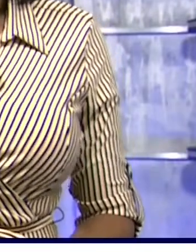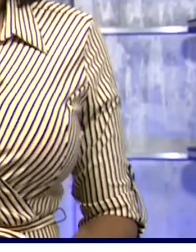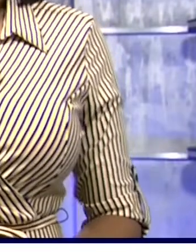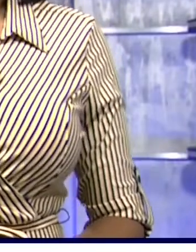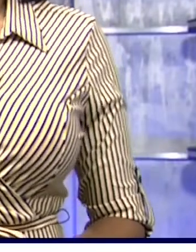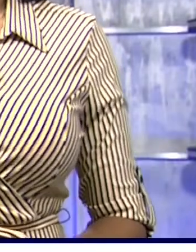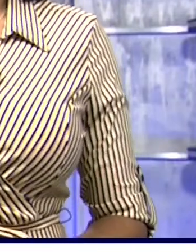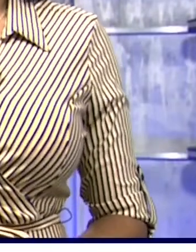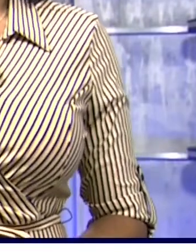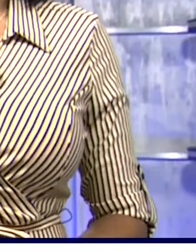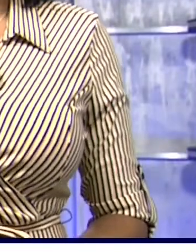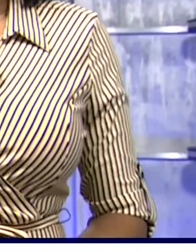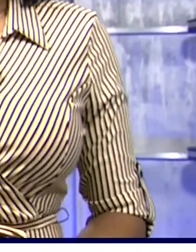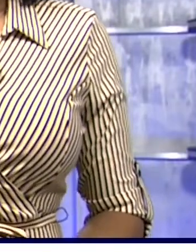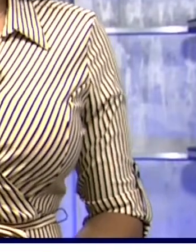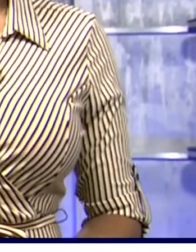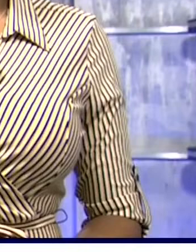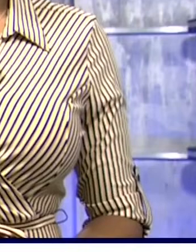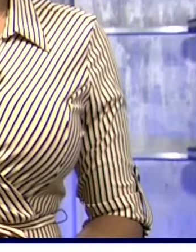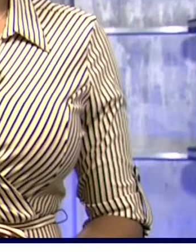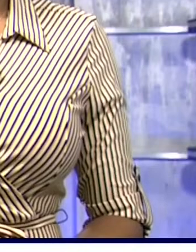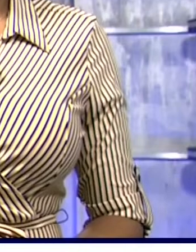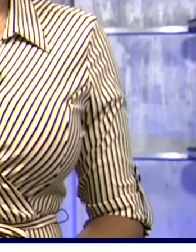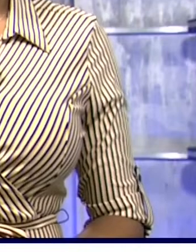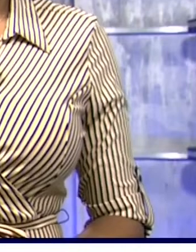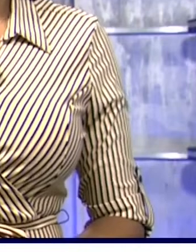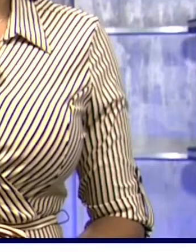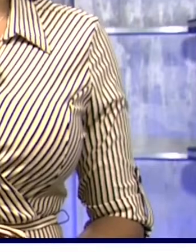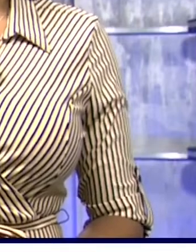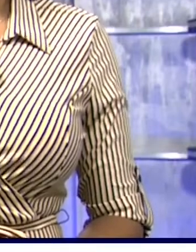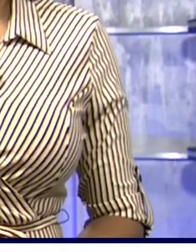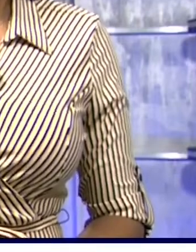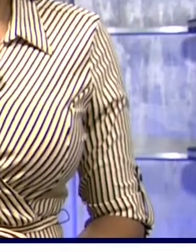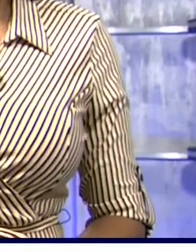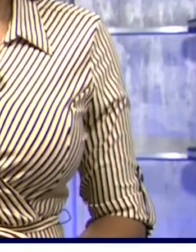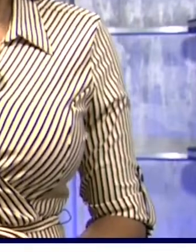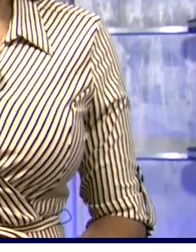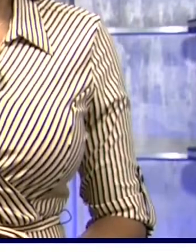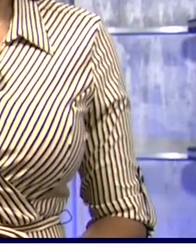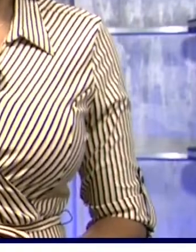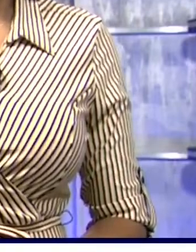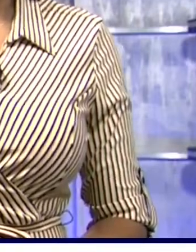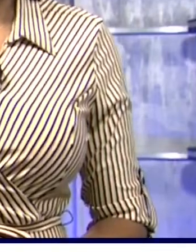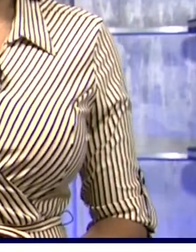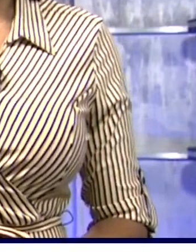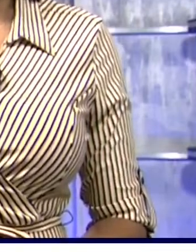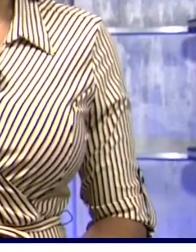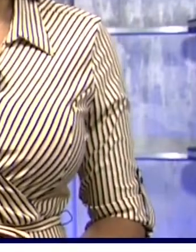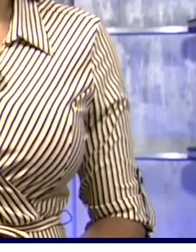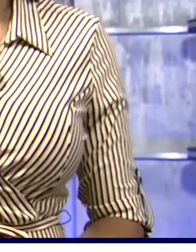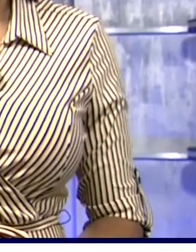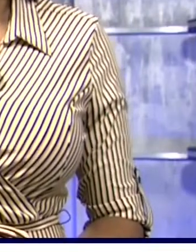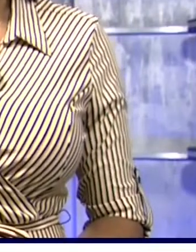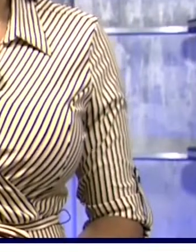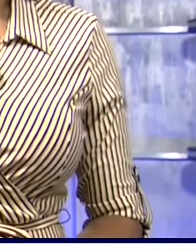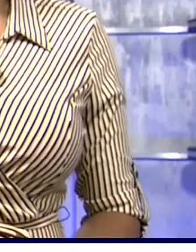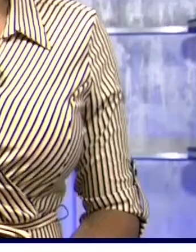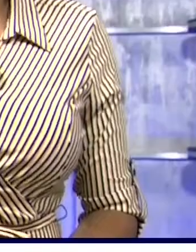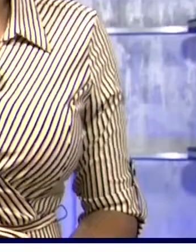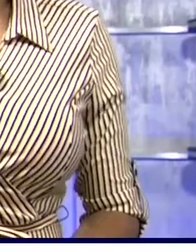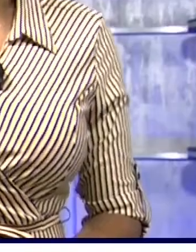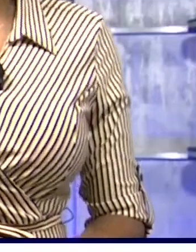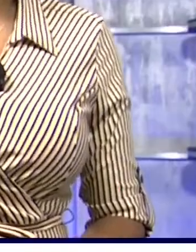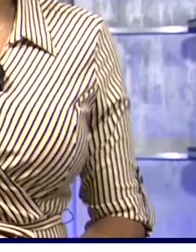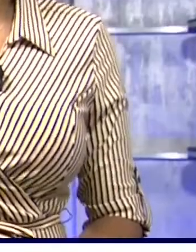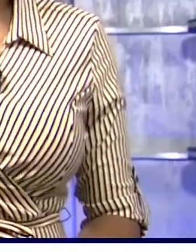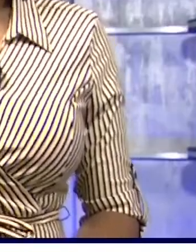with Sargassum seaweed. And in sports, Pakistan are still alive and kicking at cricket's World Cup as they